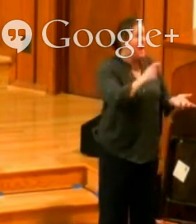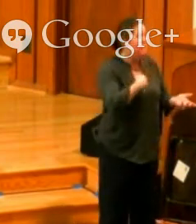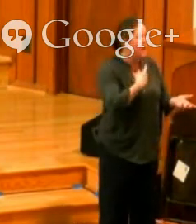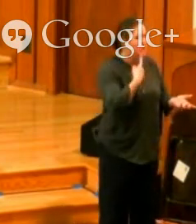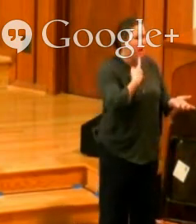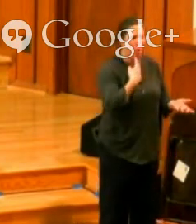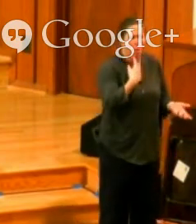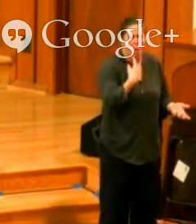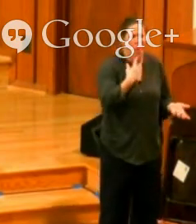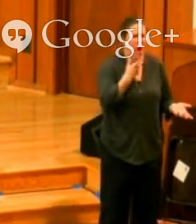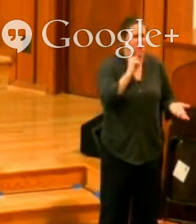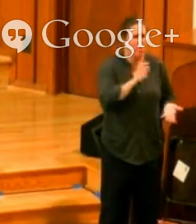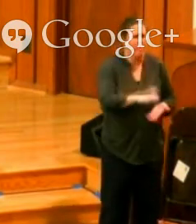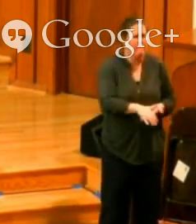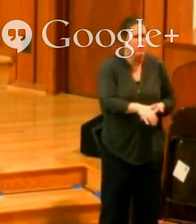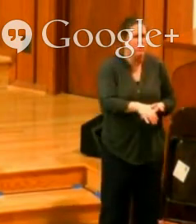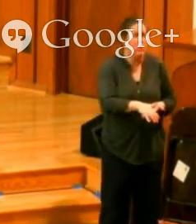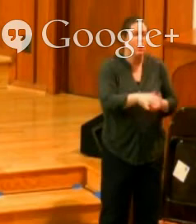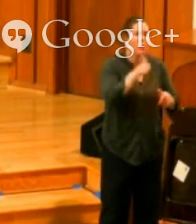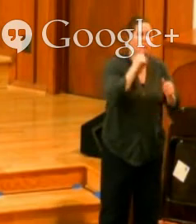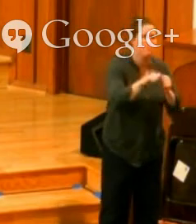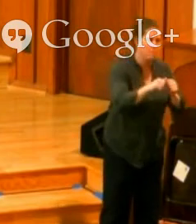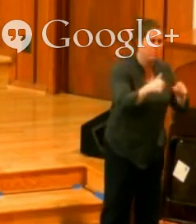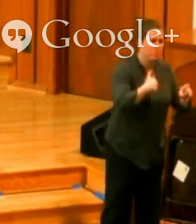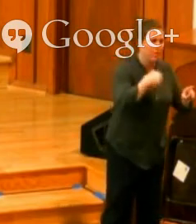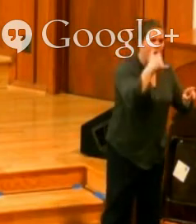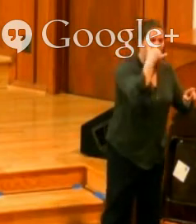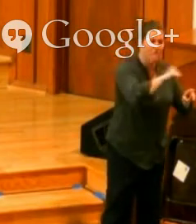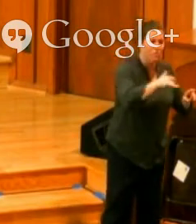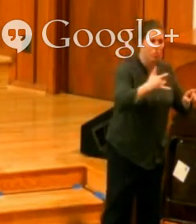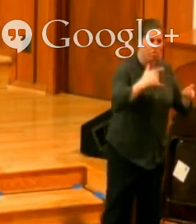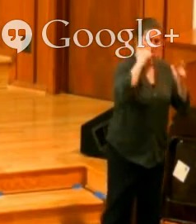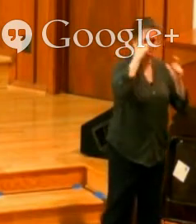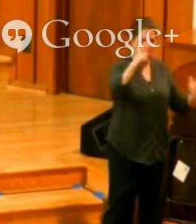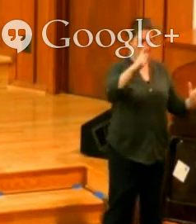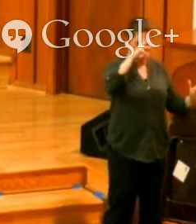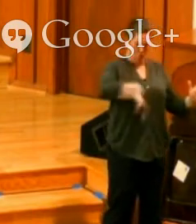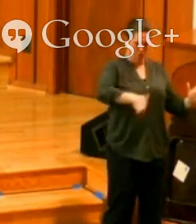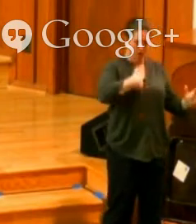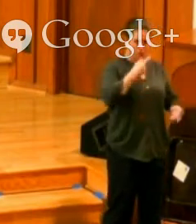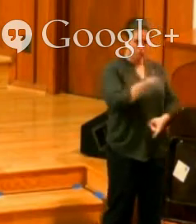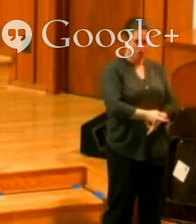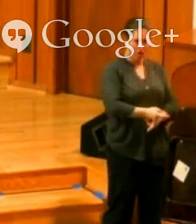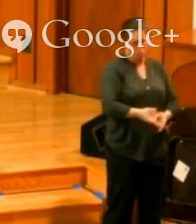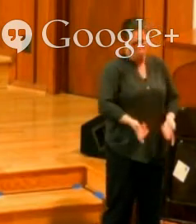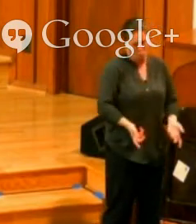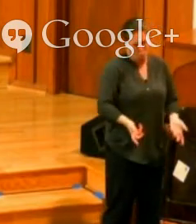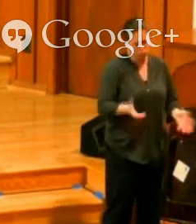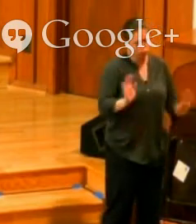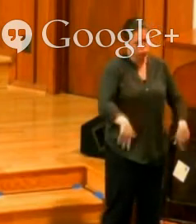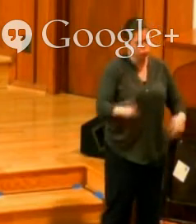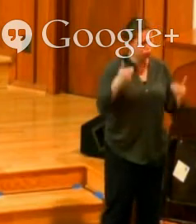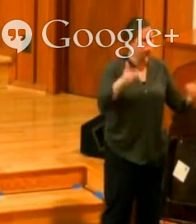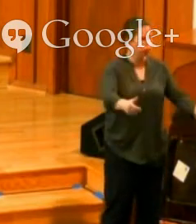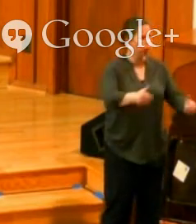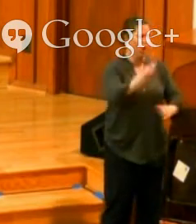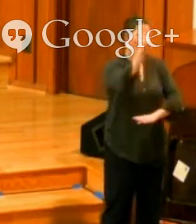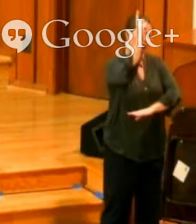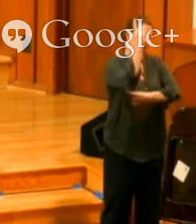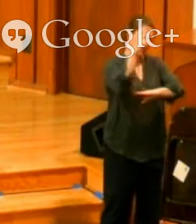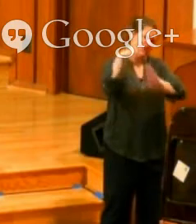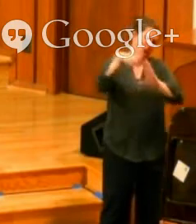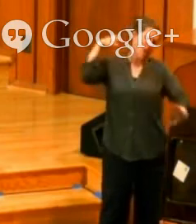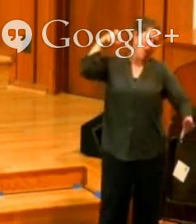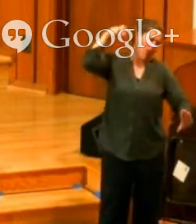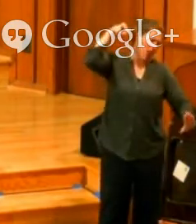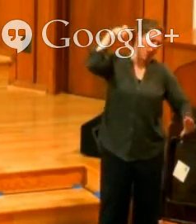believe you, because remember, a fool thinks that he knows what is right. So I'm a fool, and I'm going to say, no, I'm going to jump down because I don't believe in the law of gravity, and I'm